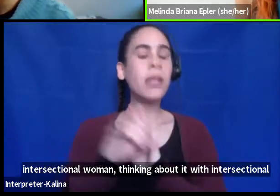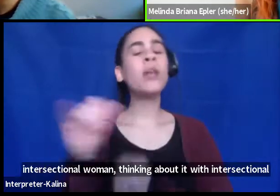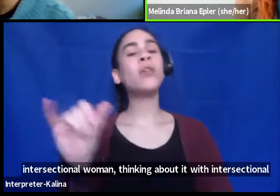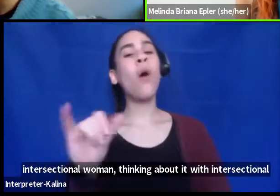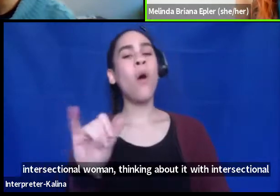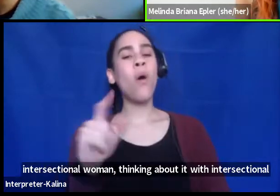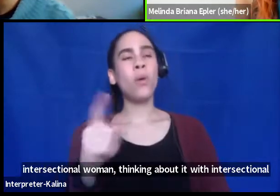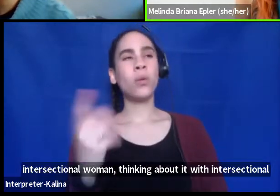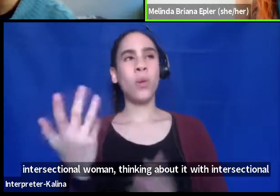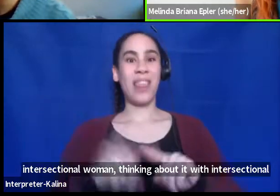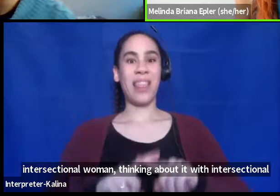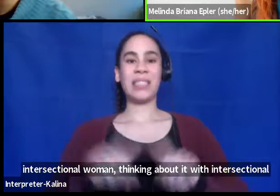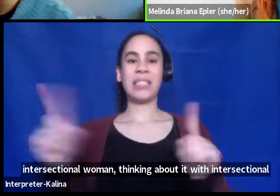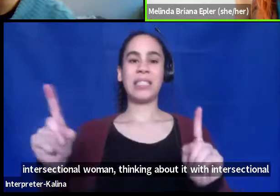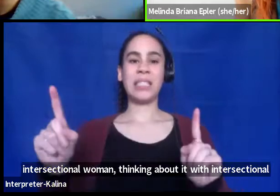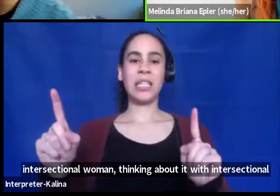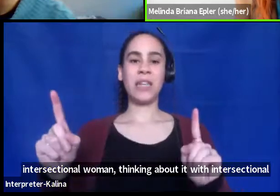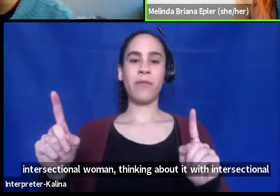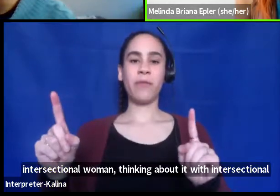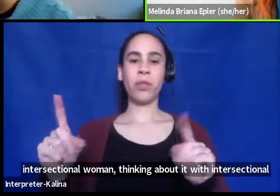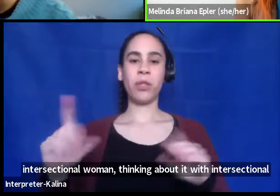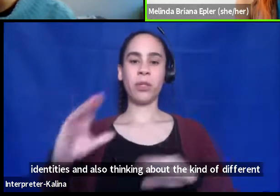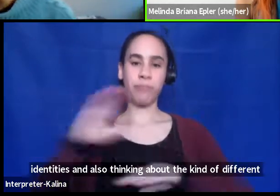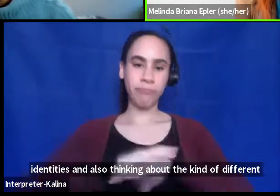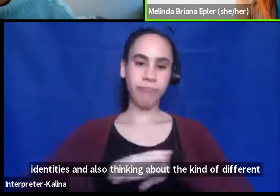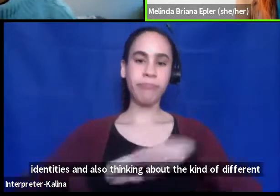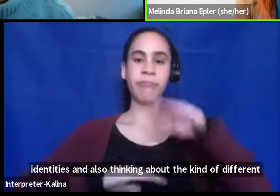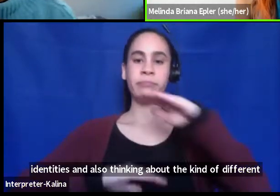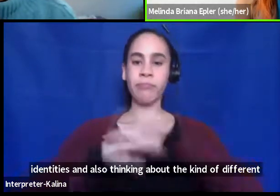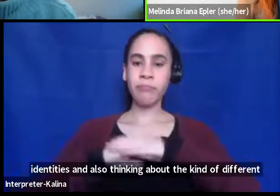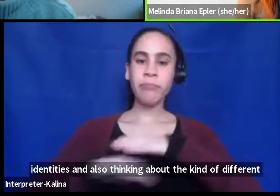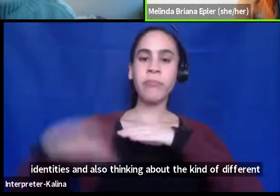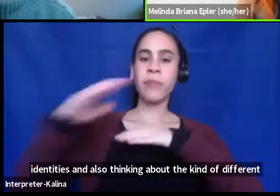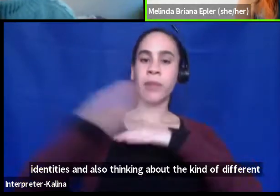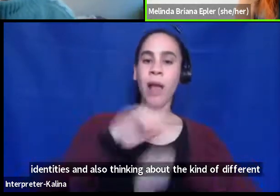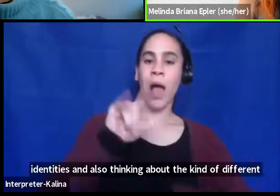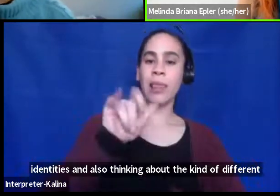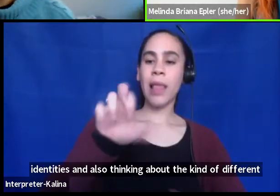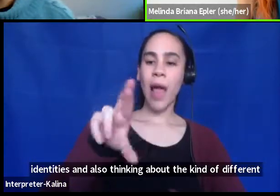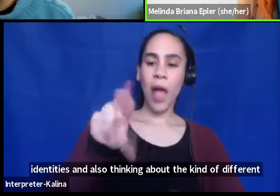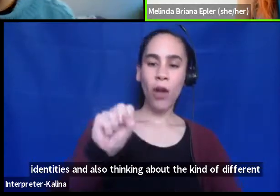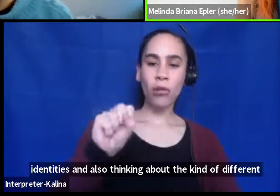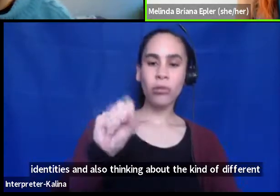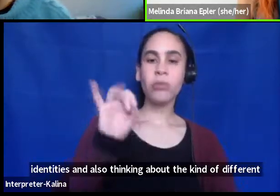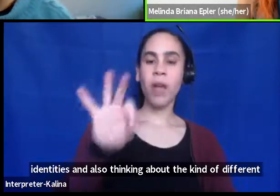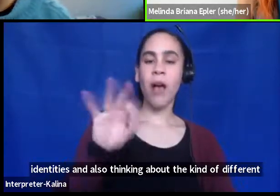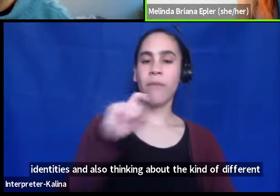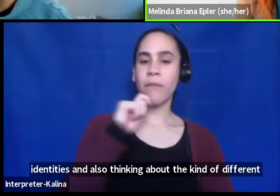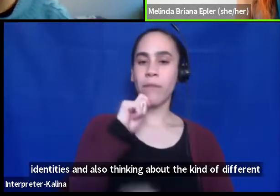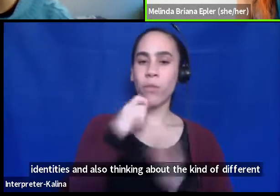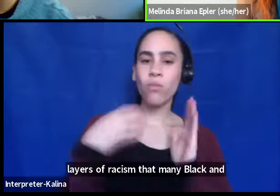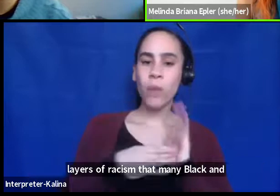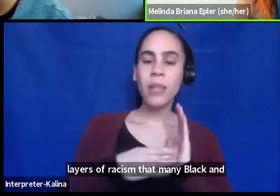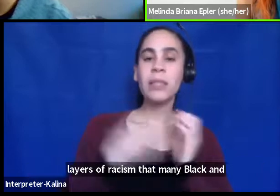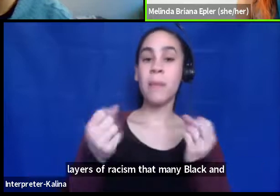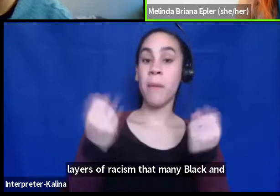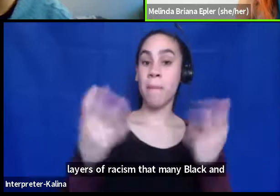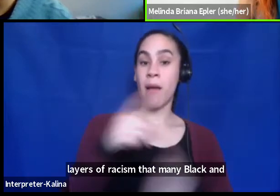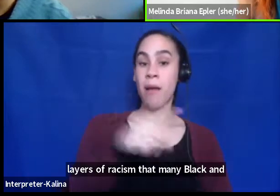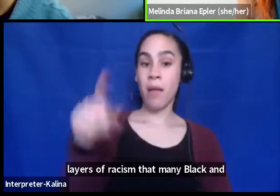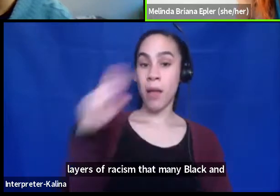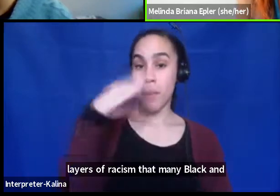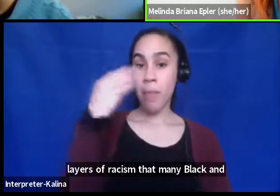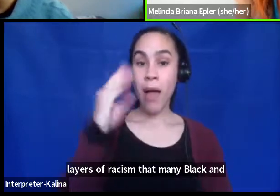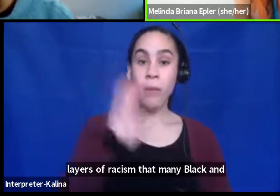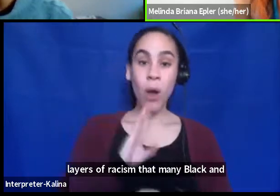the kind of different layers of racism that many Black and brown people experience, colorism as well. Can you